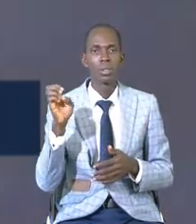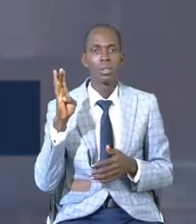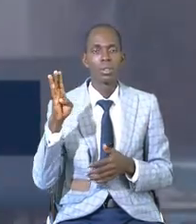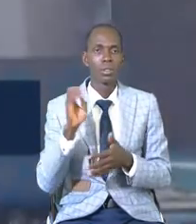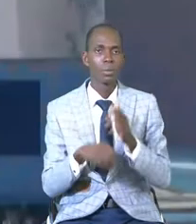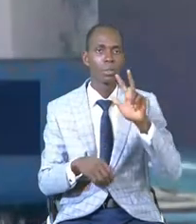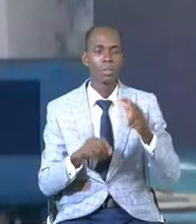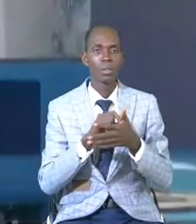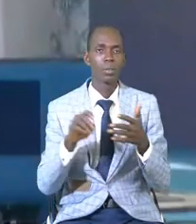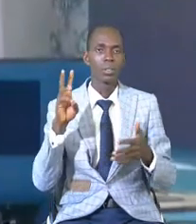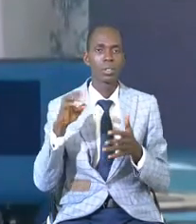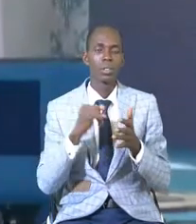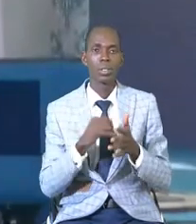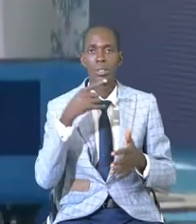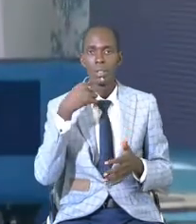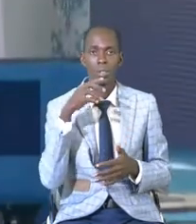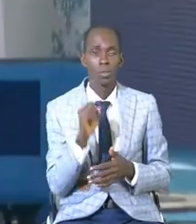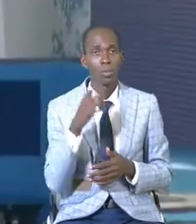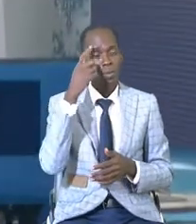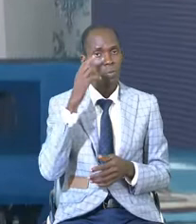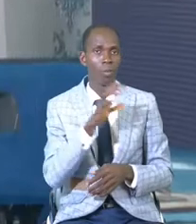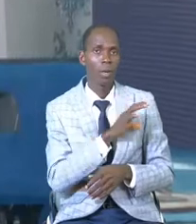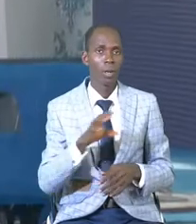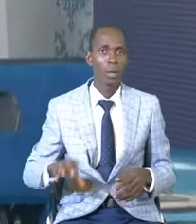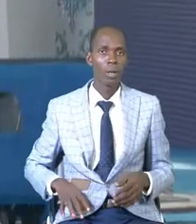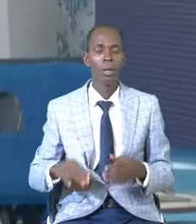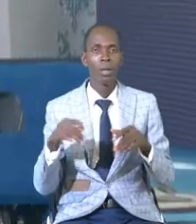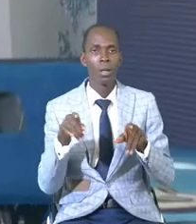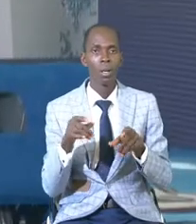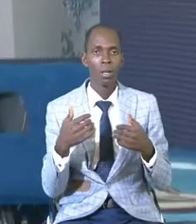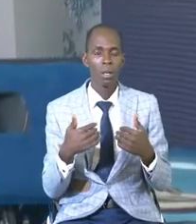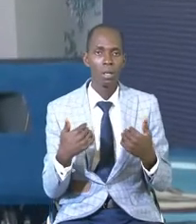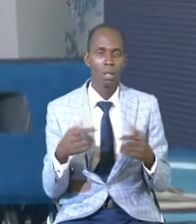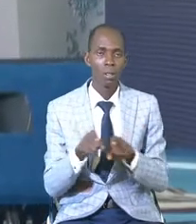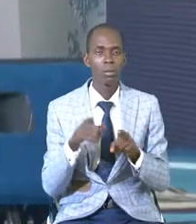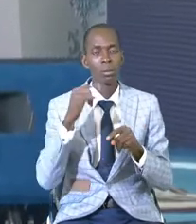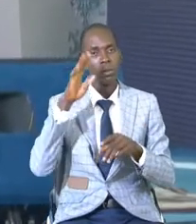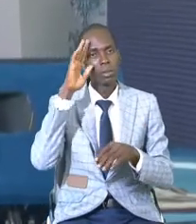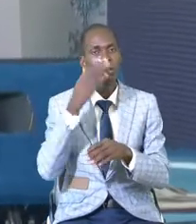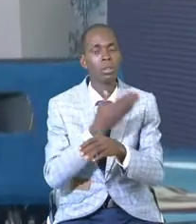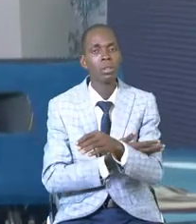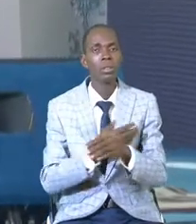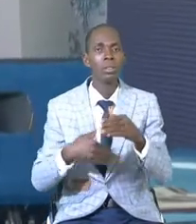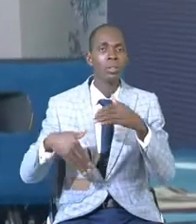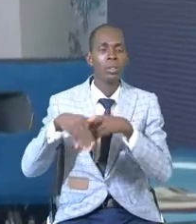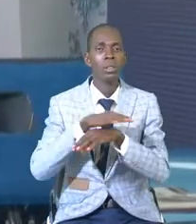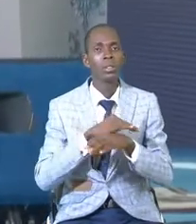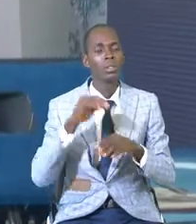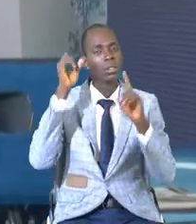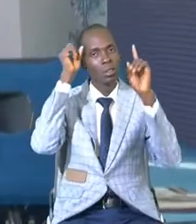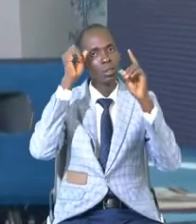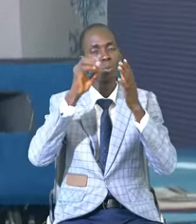it says, but Christ as a son over his own